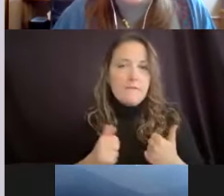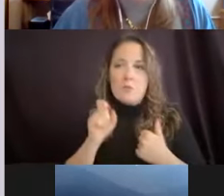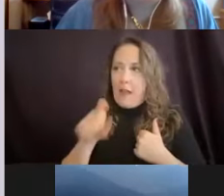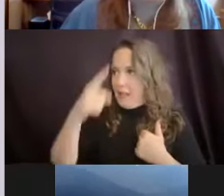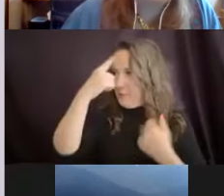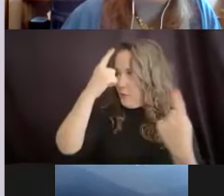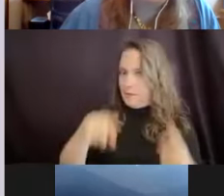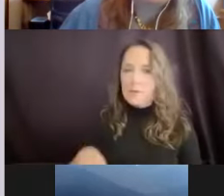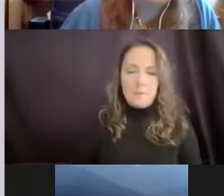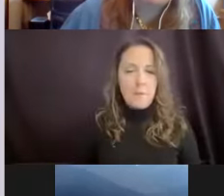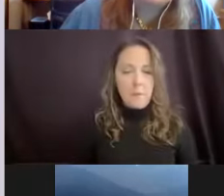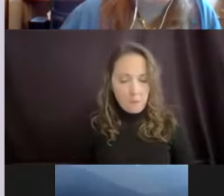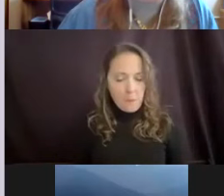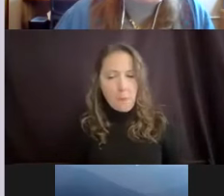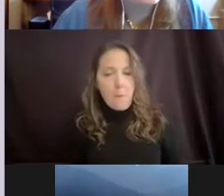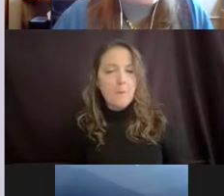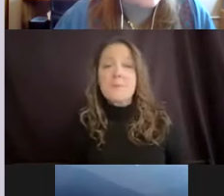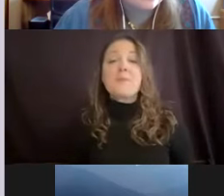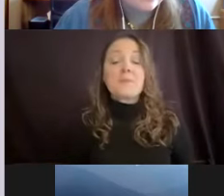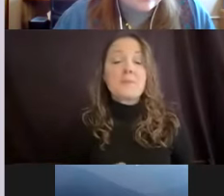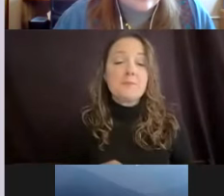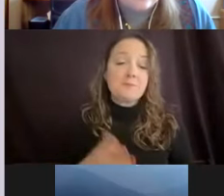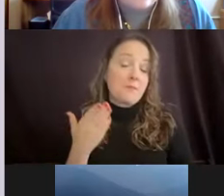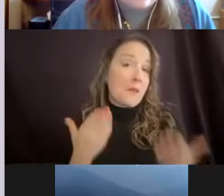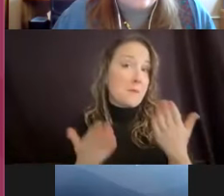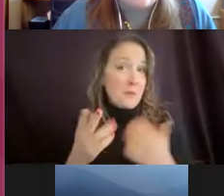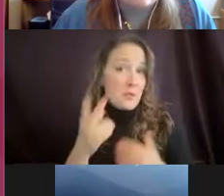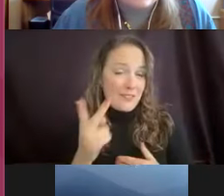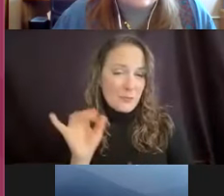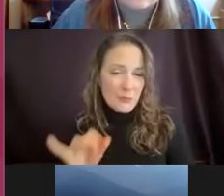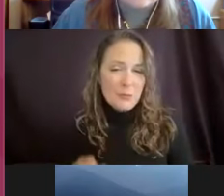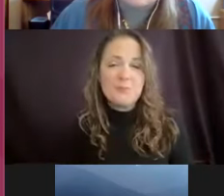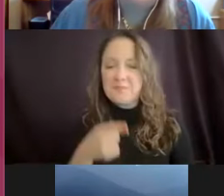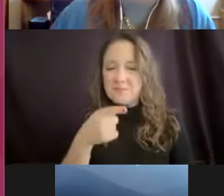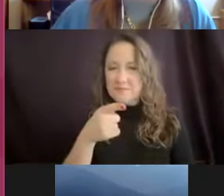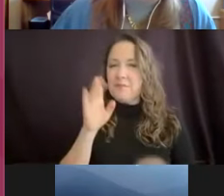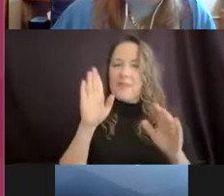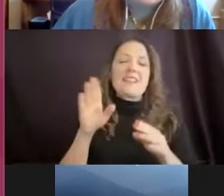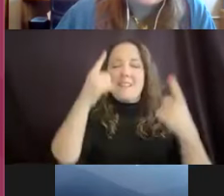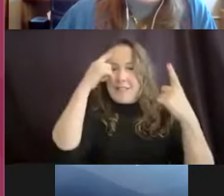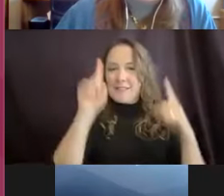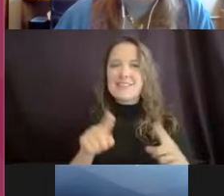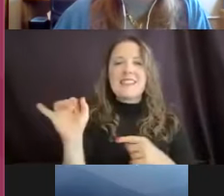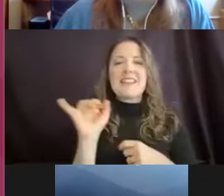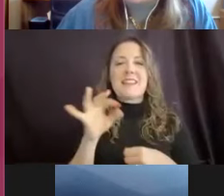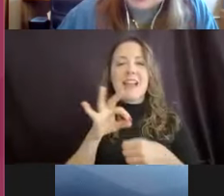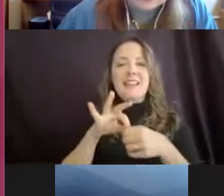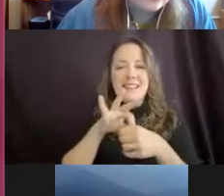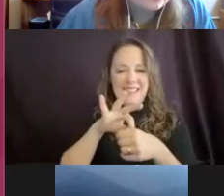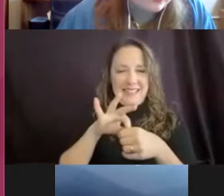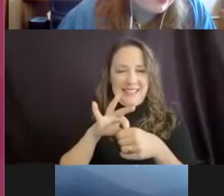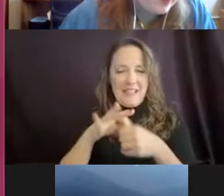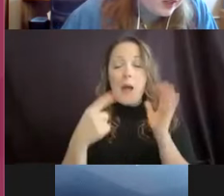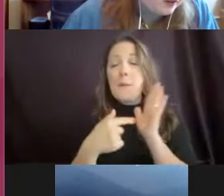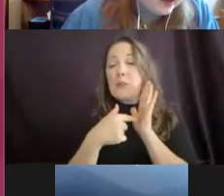Another really great way to look at consent, and maybe you've seen this, is that consent is like tea. So I'm going to